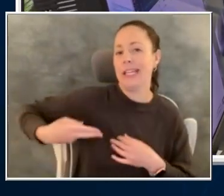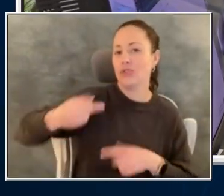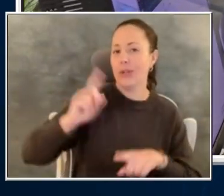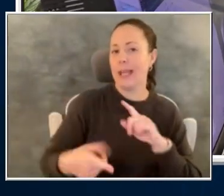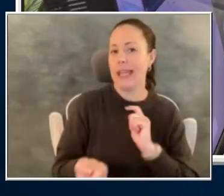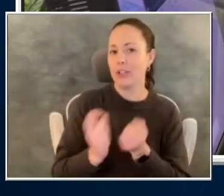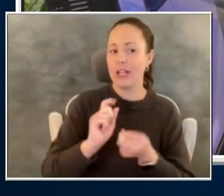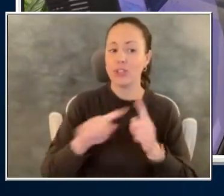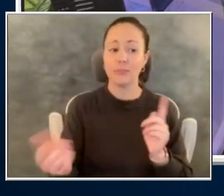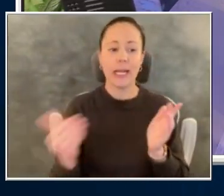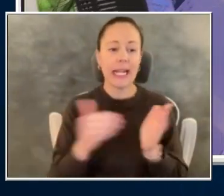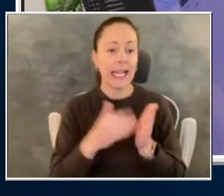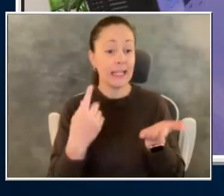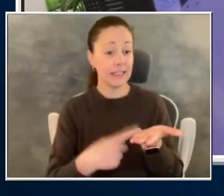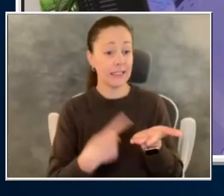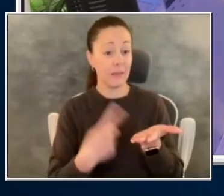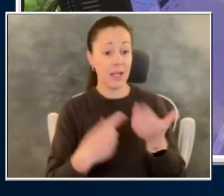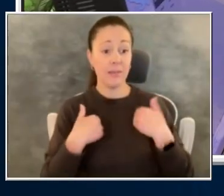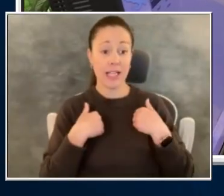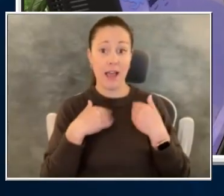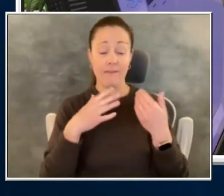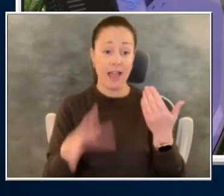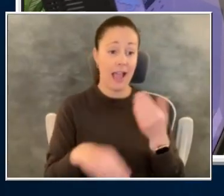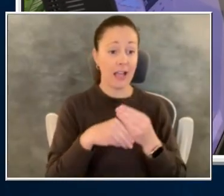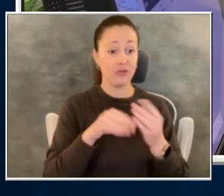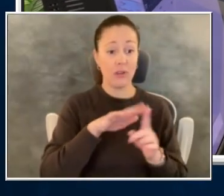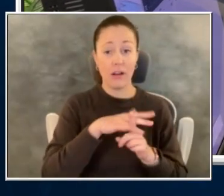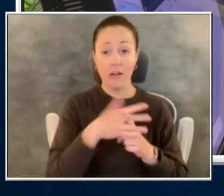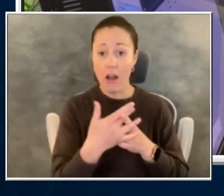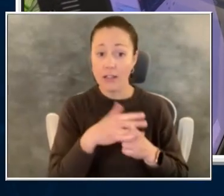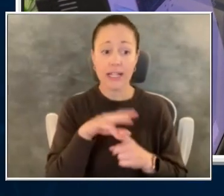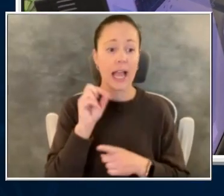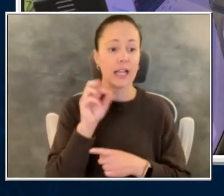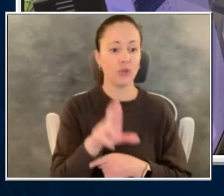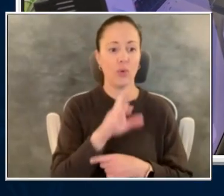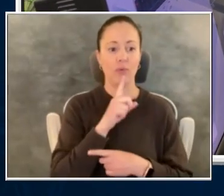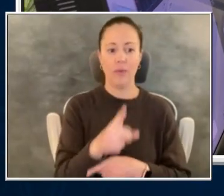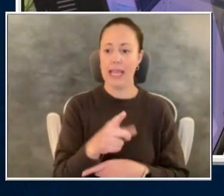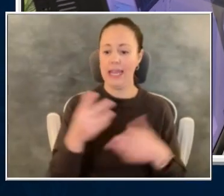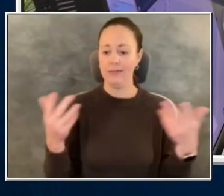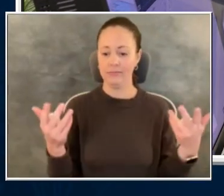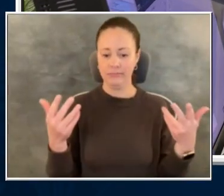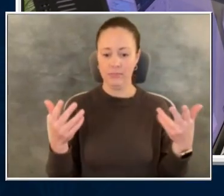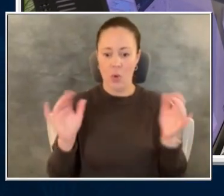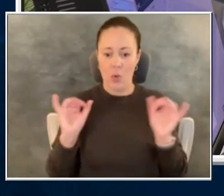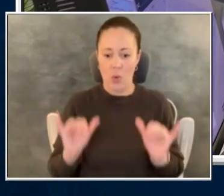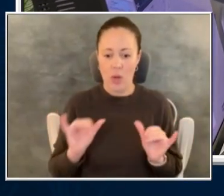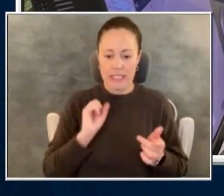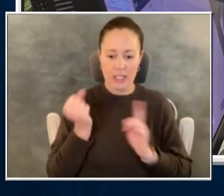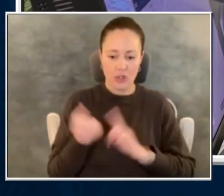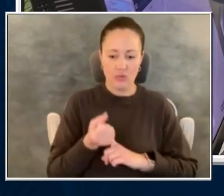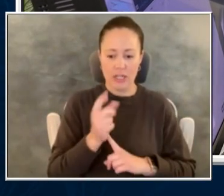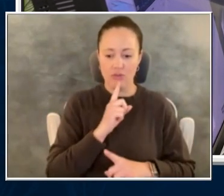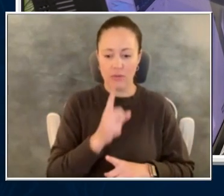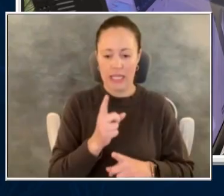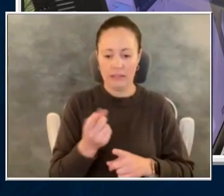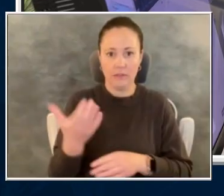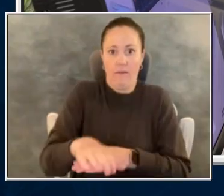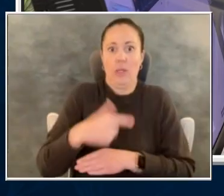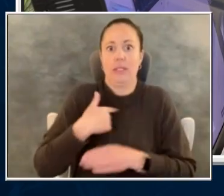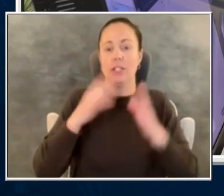provides that that trigger to say, okay, I'm really going to focus and do some different things. The biggest thing I think we